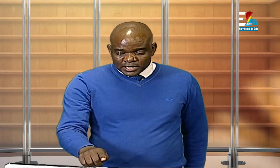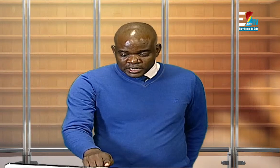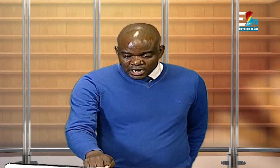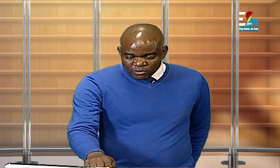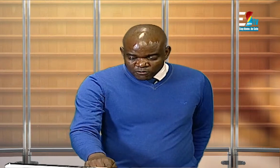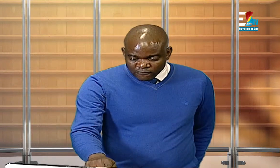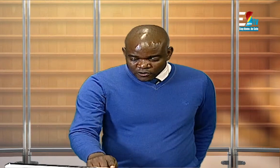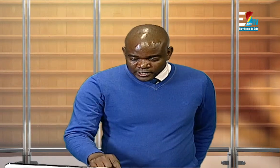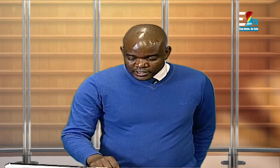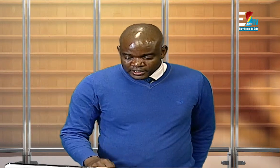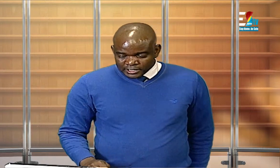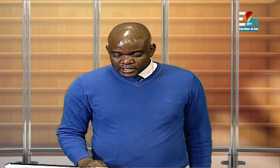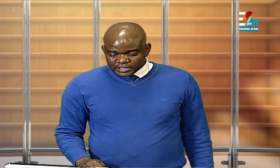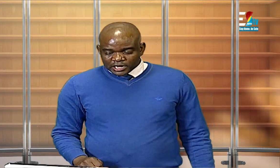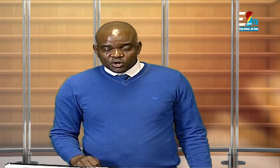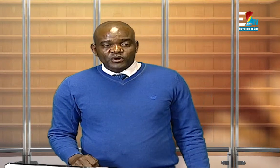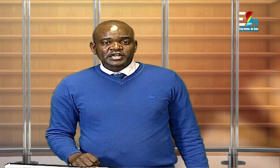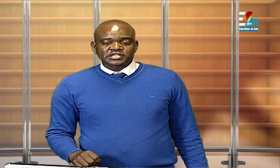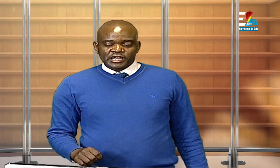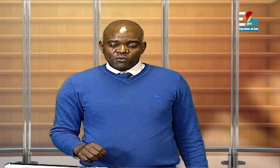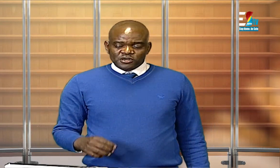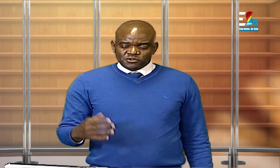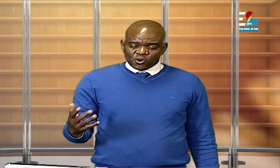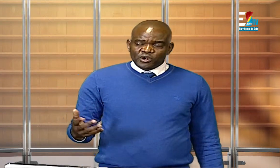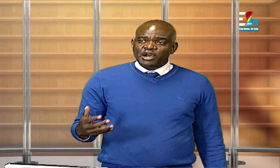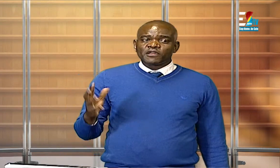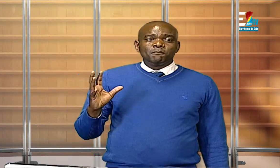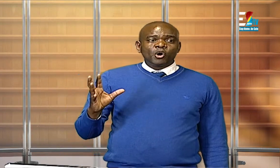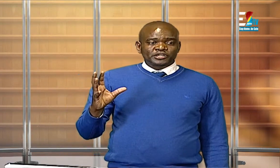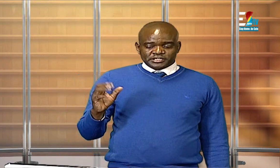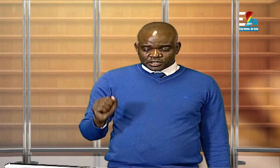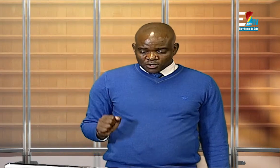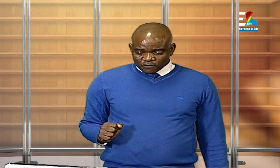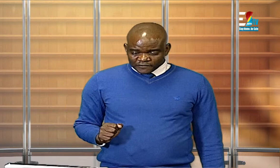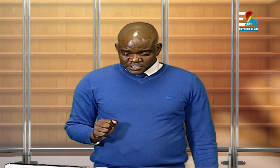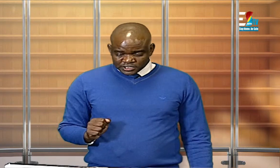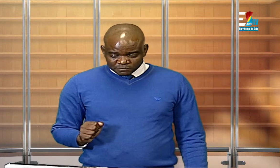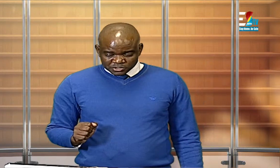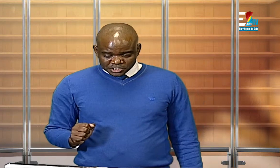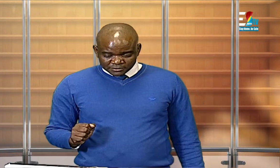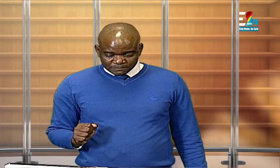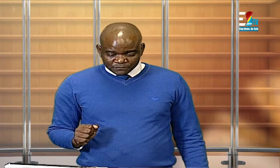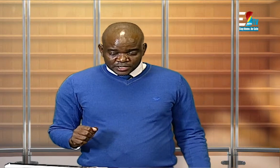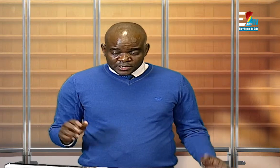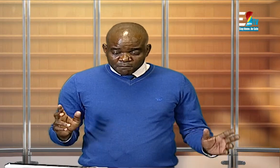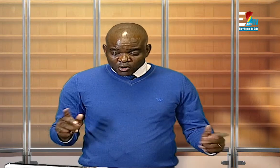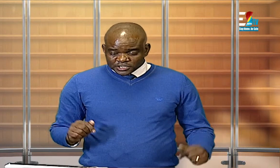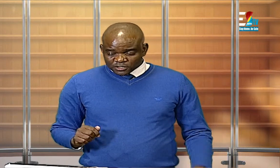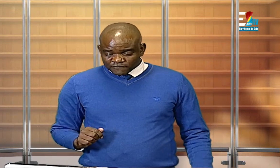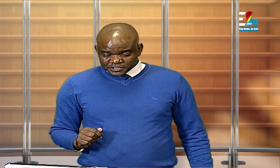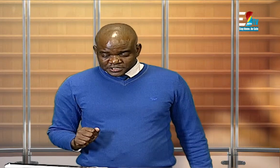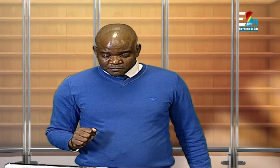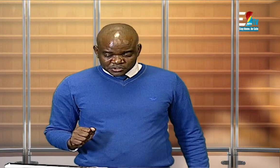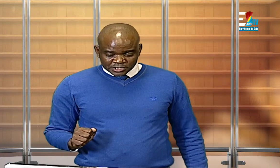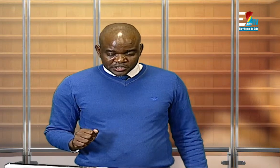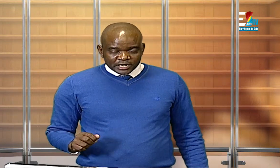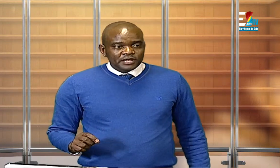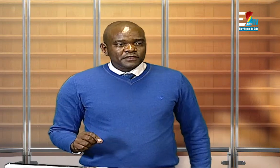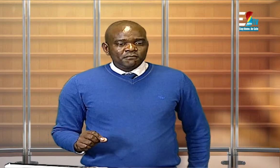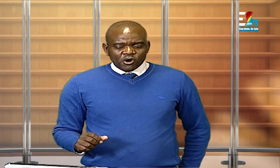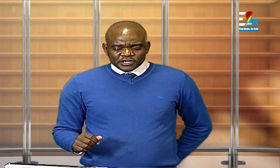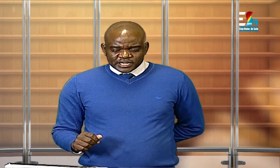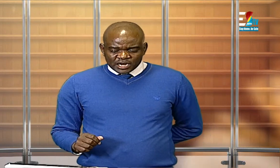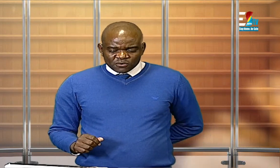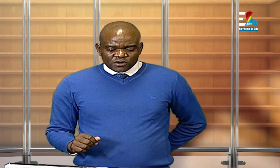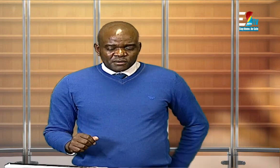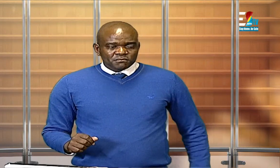mean. Now we move on and look at what we call now the mode of a distribution. The mode of the distribution.